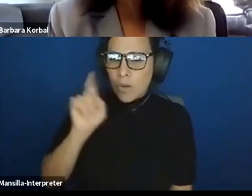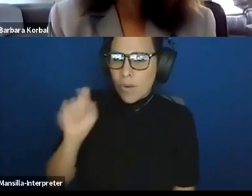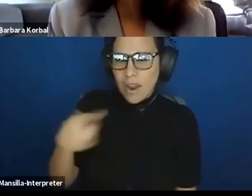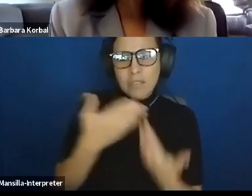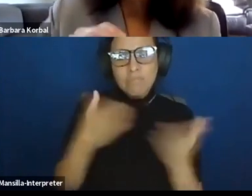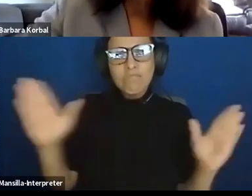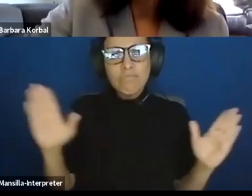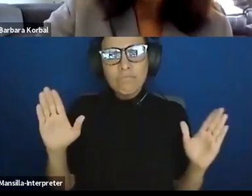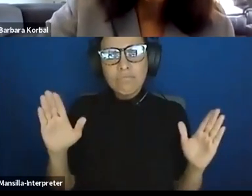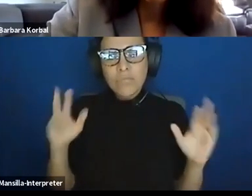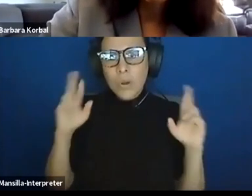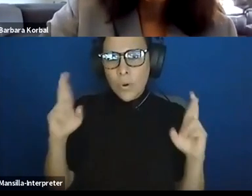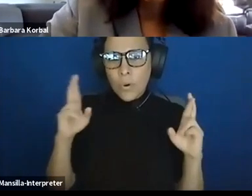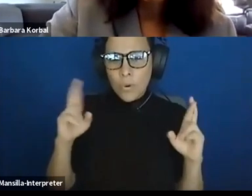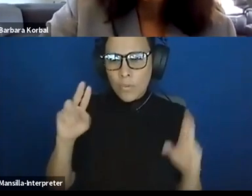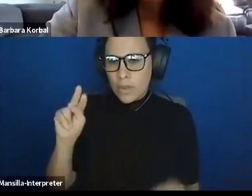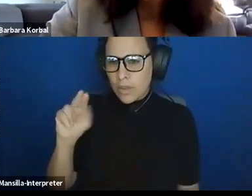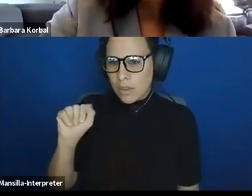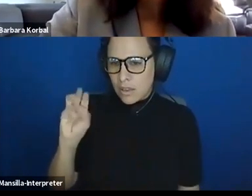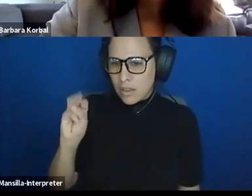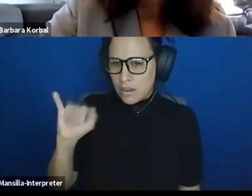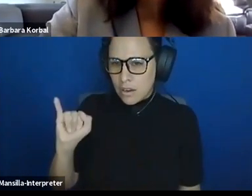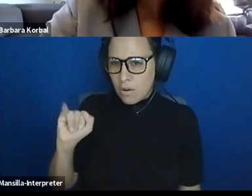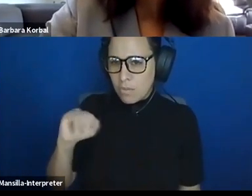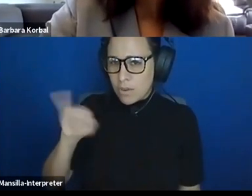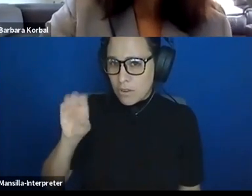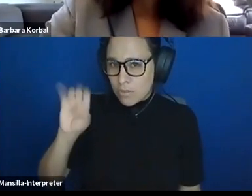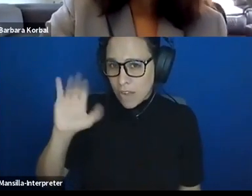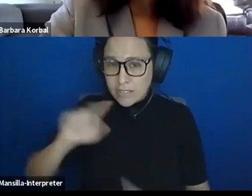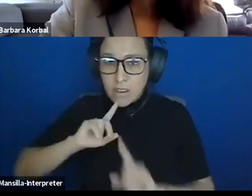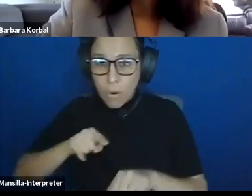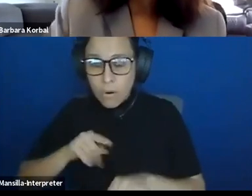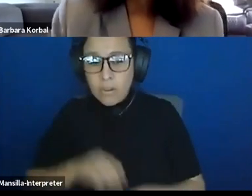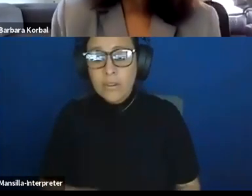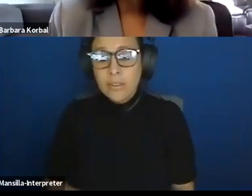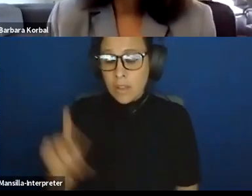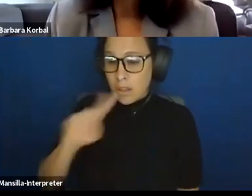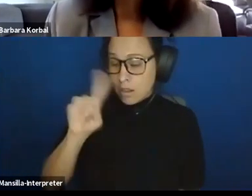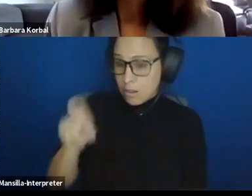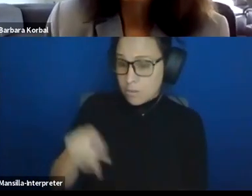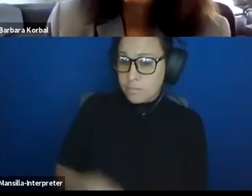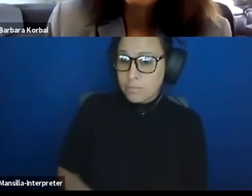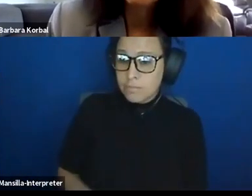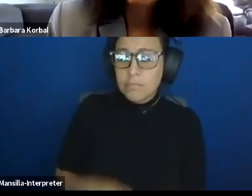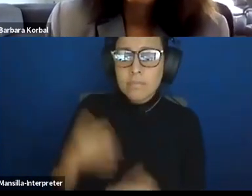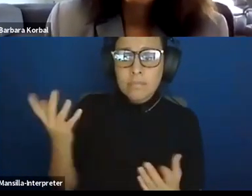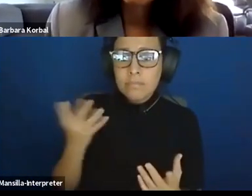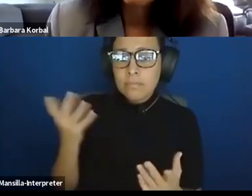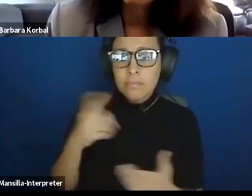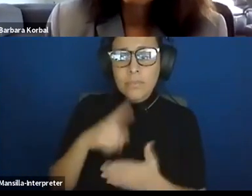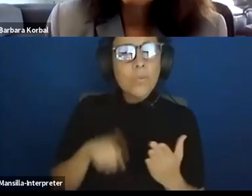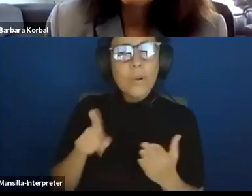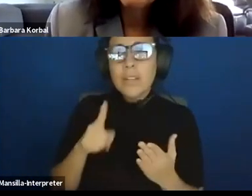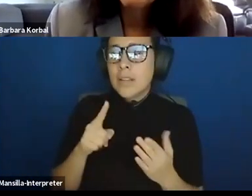question, hoping that Naomi or Jessica might pick this up, as to what might be one of the